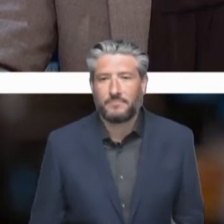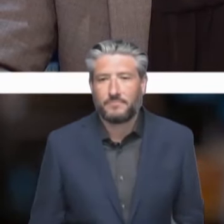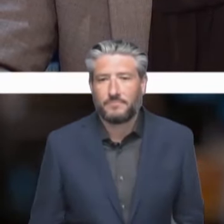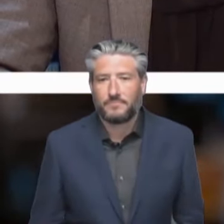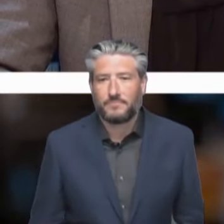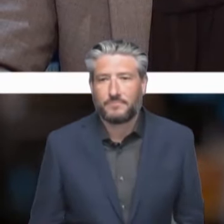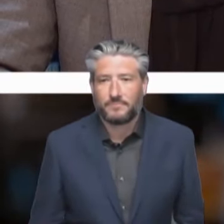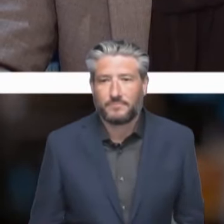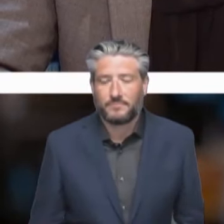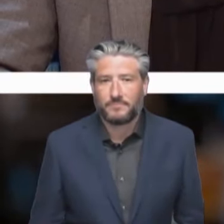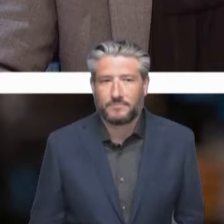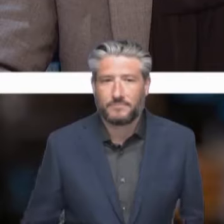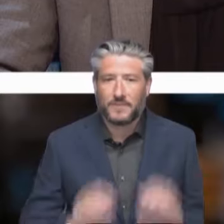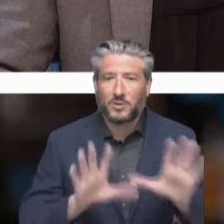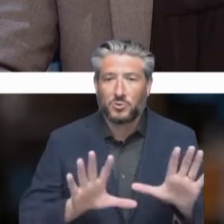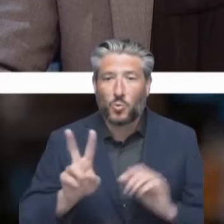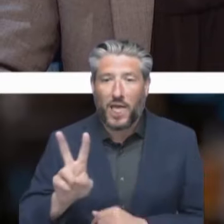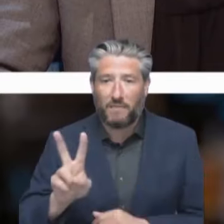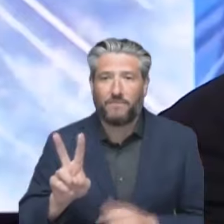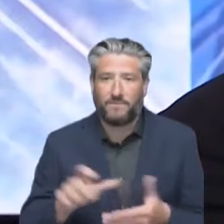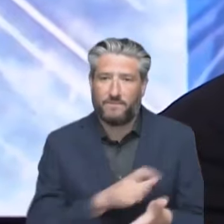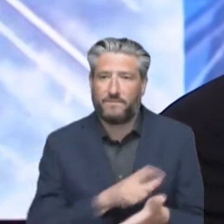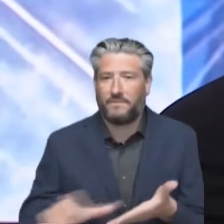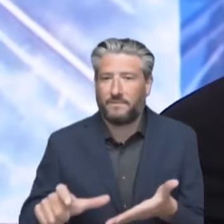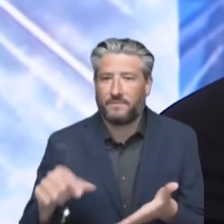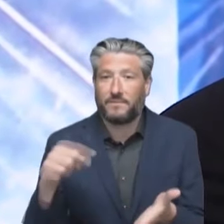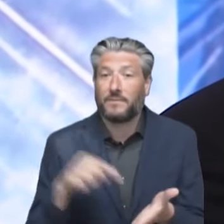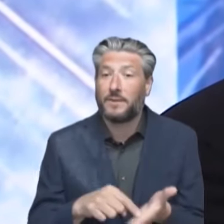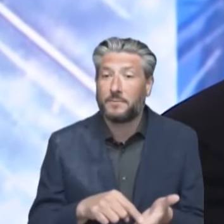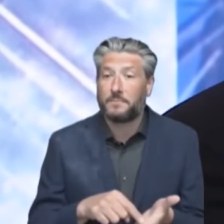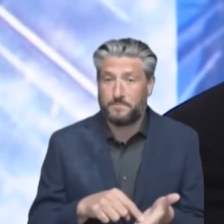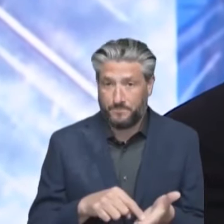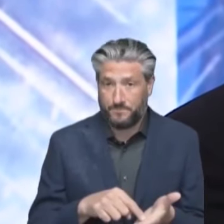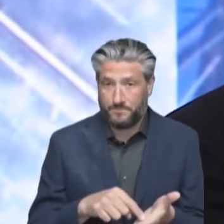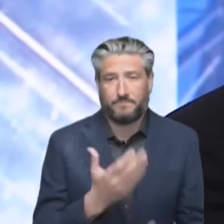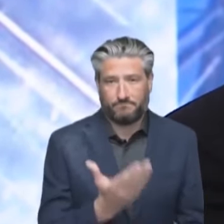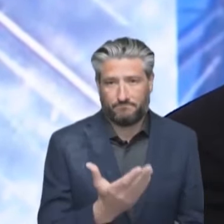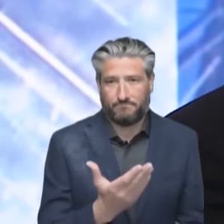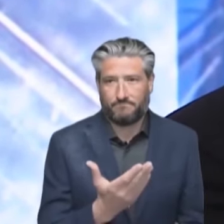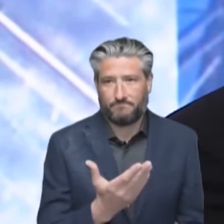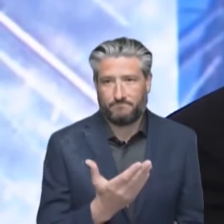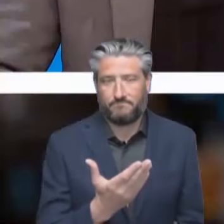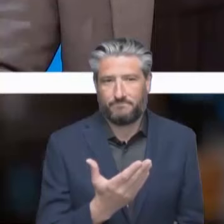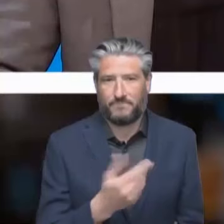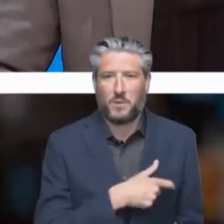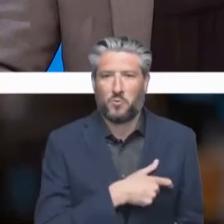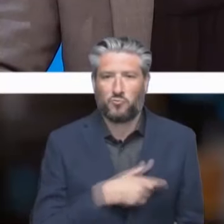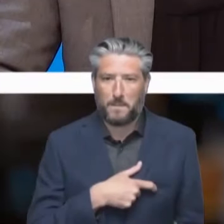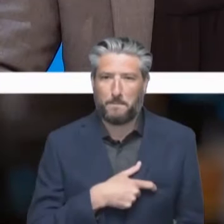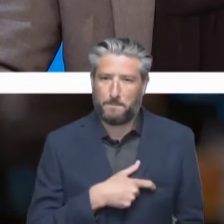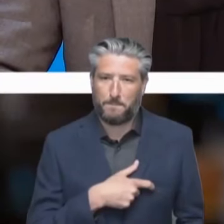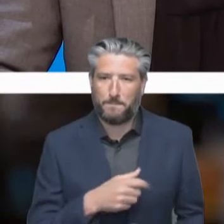purpose of the 12th resolution is to appoint Mr. Noël Degrippe as director representing employee shareholders for a period of 4 years.